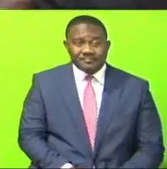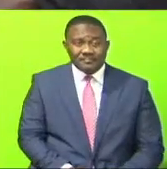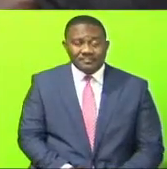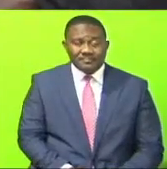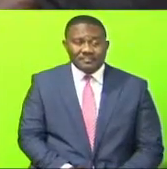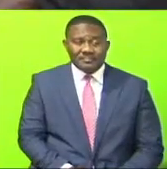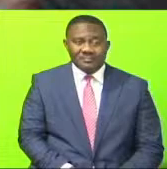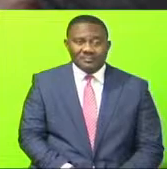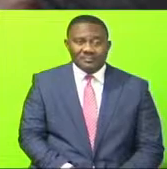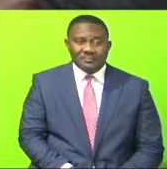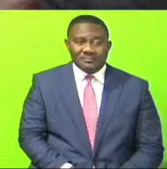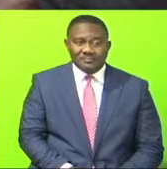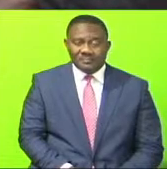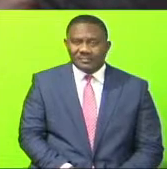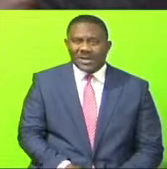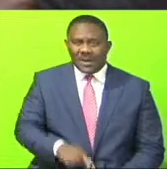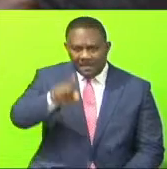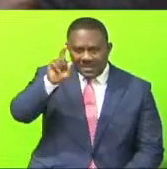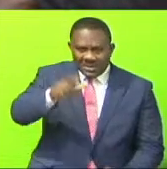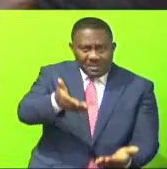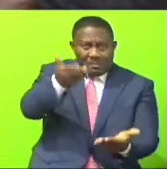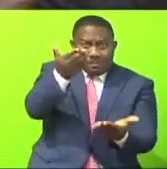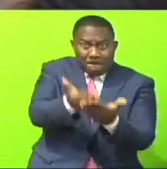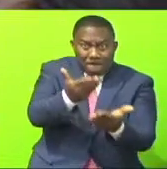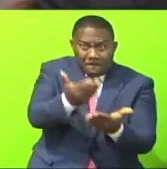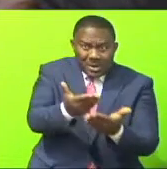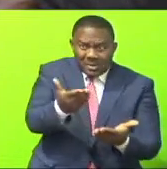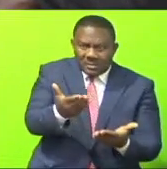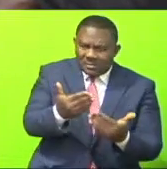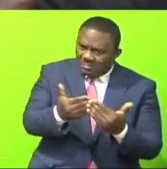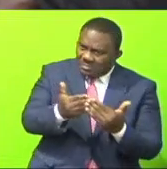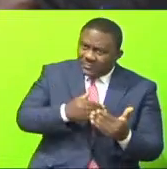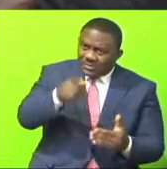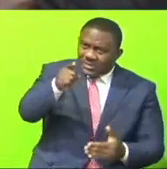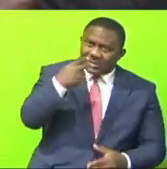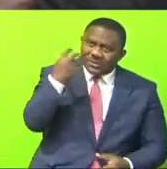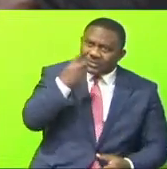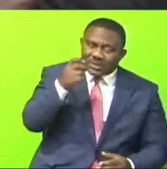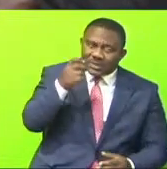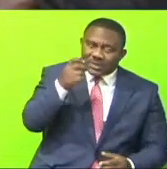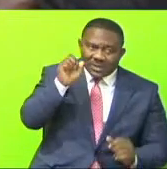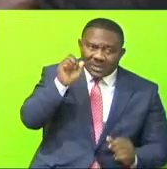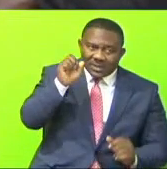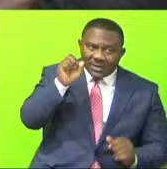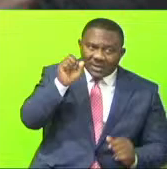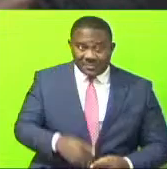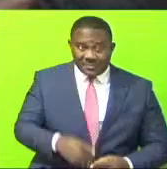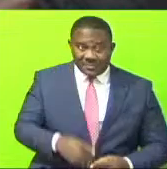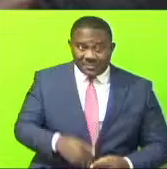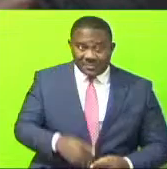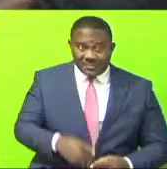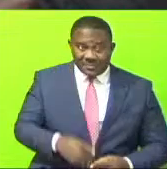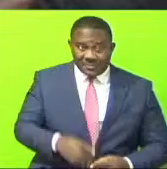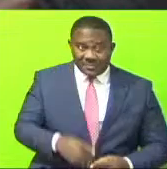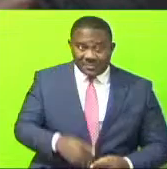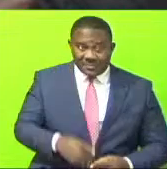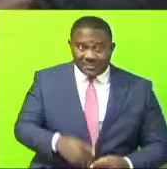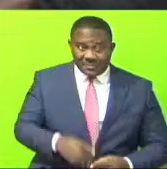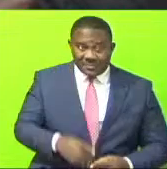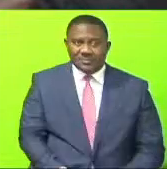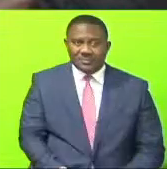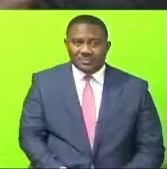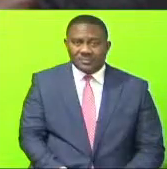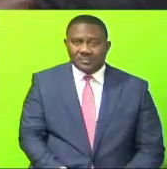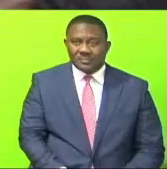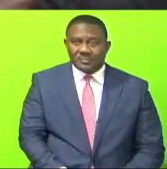an evidential basis for the Speaker to take that decision. Under Order 18, as is being urged upon